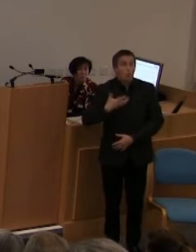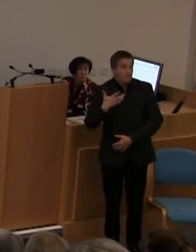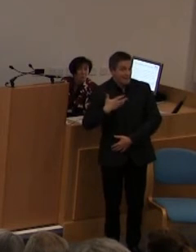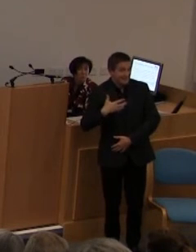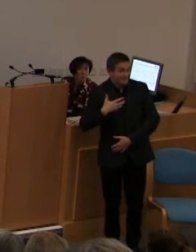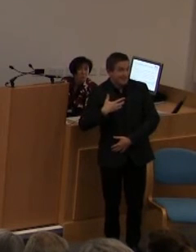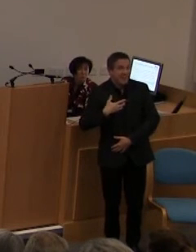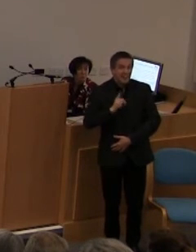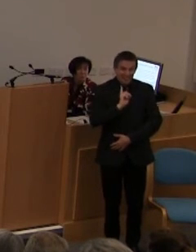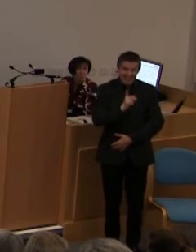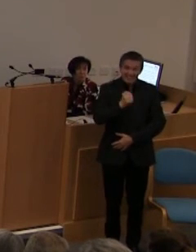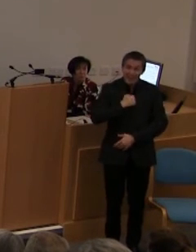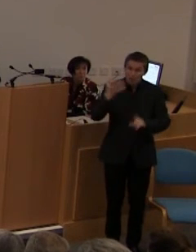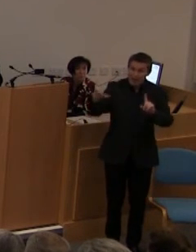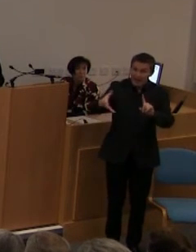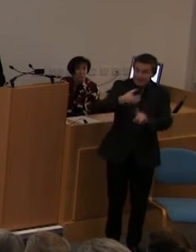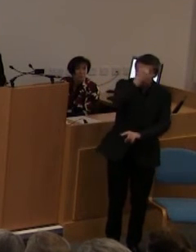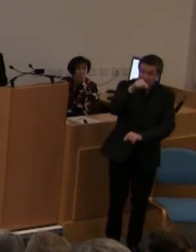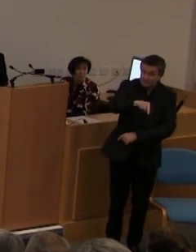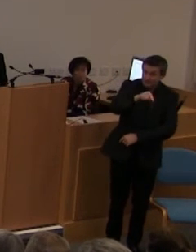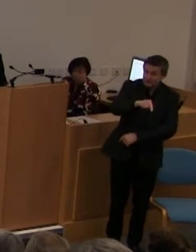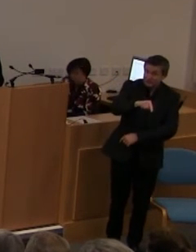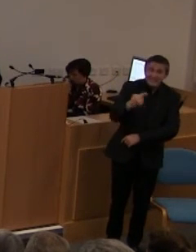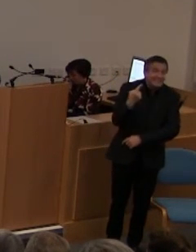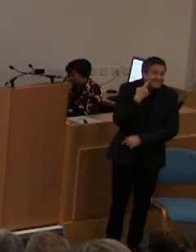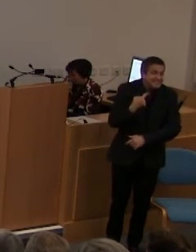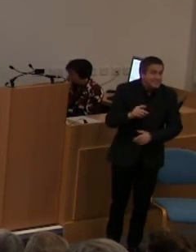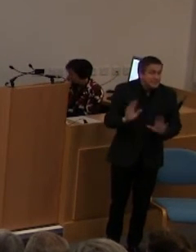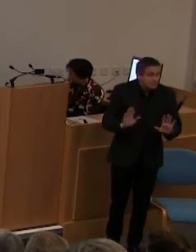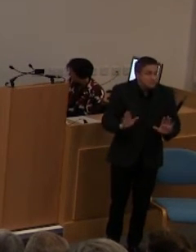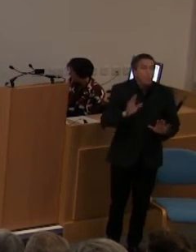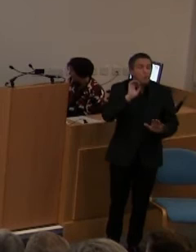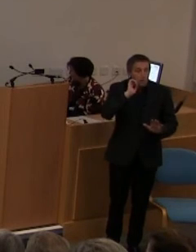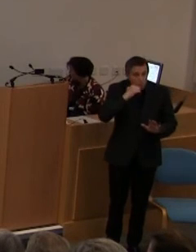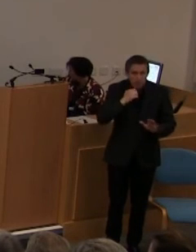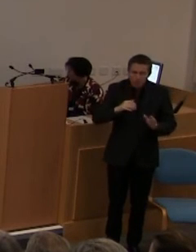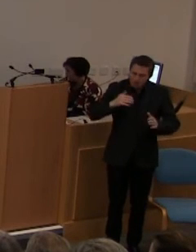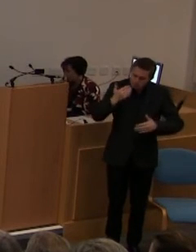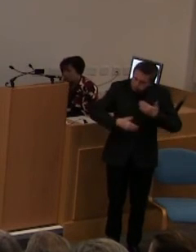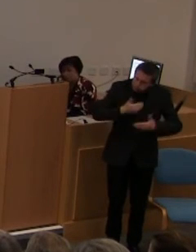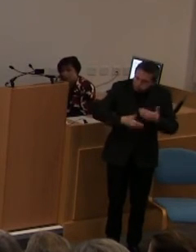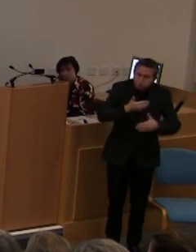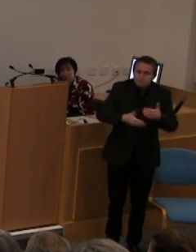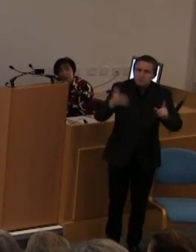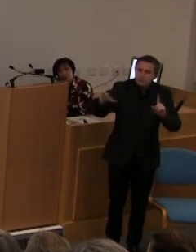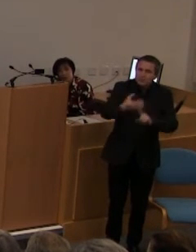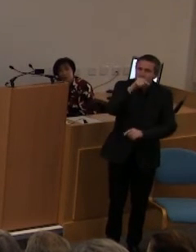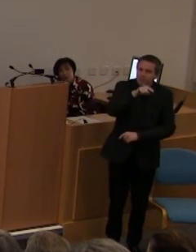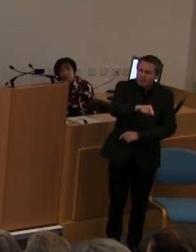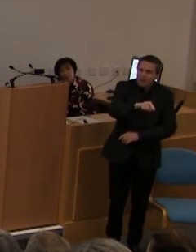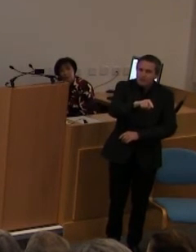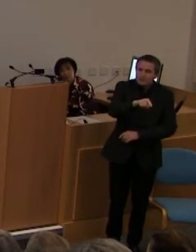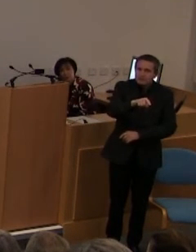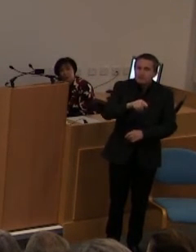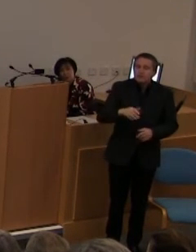we've set out. As I say, will be very challenging, but we're all up for the challenging. So working together, we